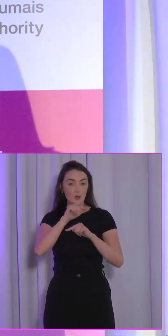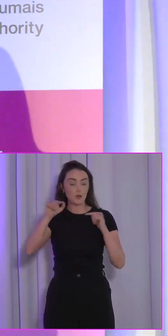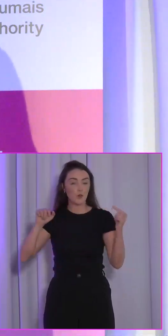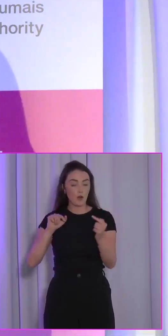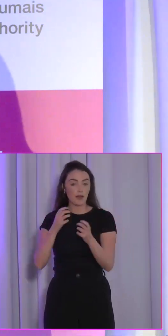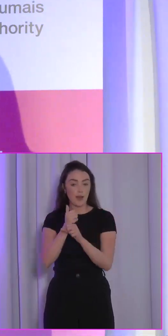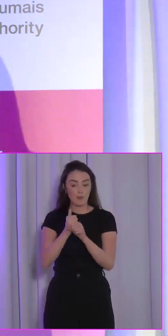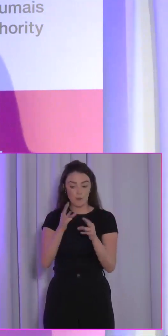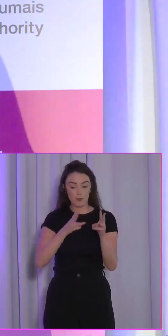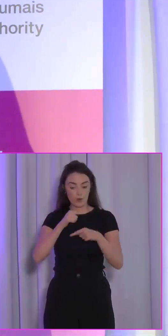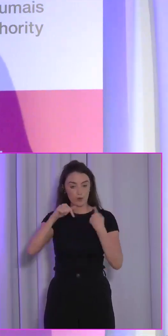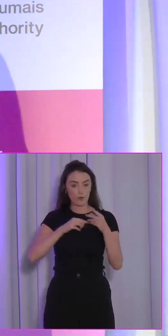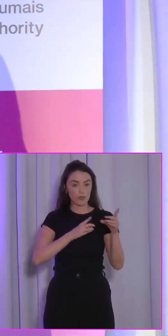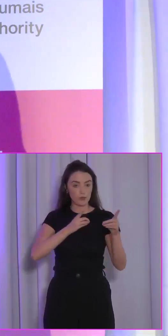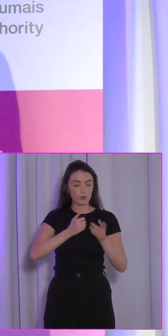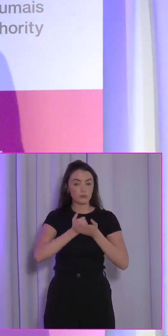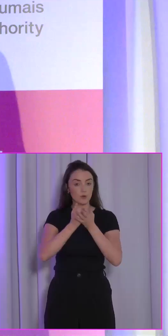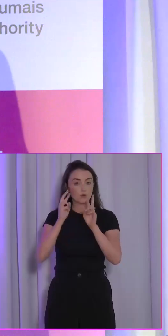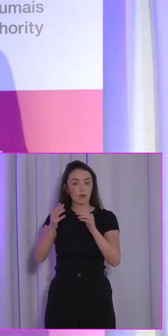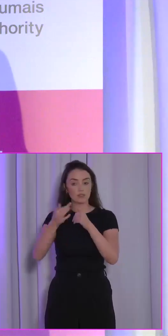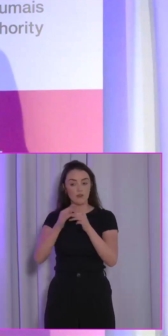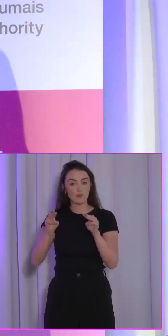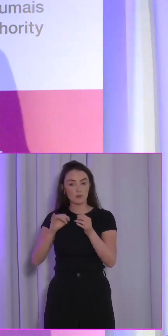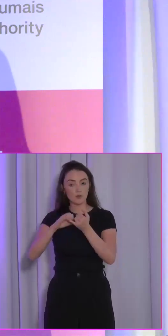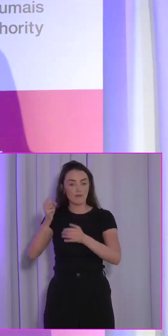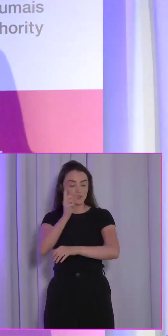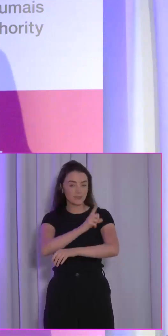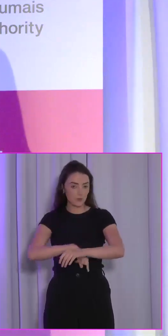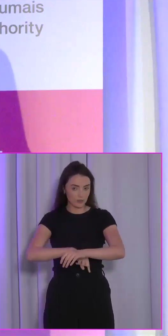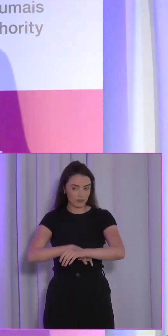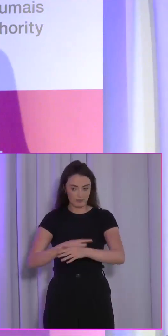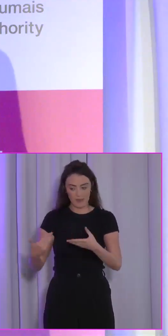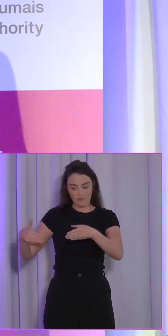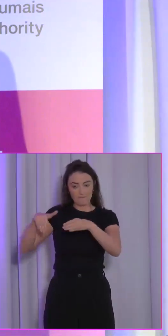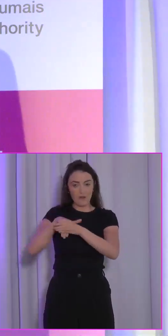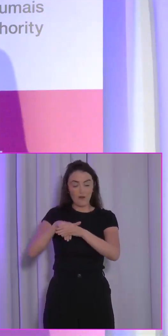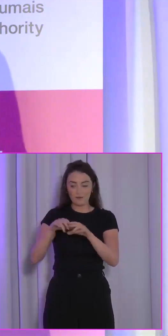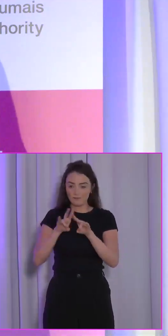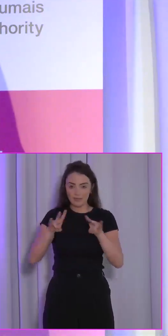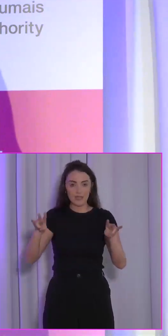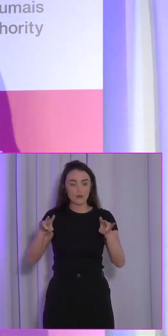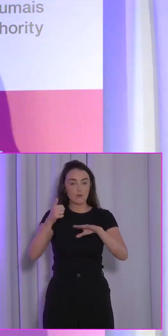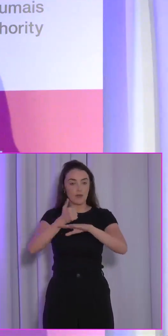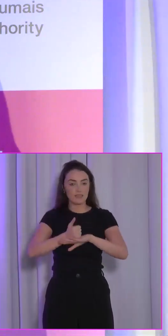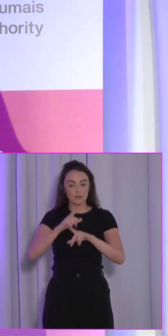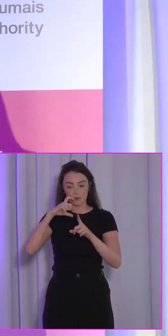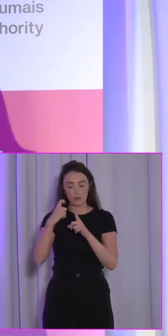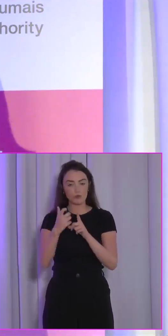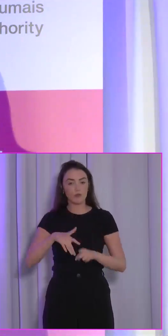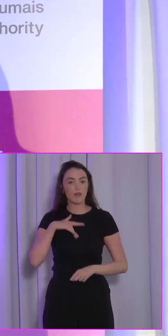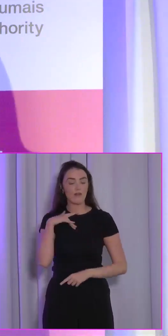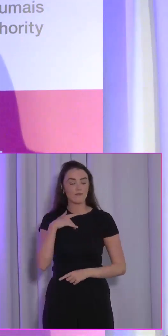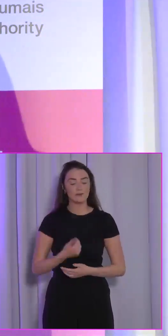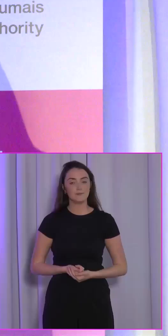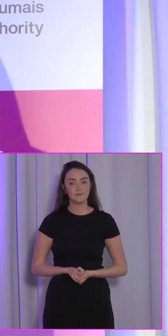work that Coimisiún Meán does to support the rights of persons with disabilities to take part on an equal basis in cultural life,